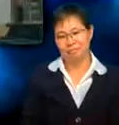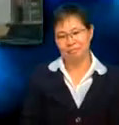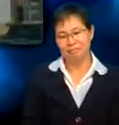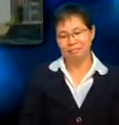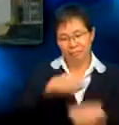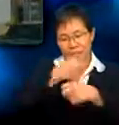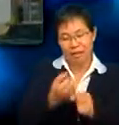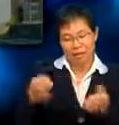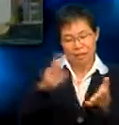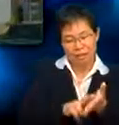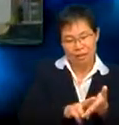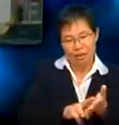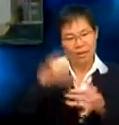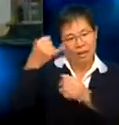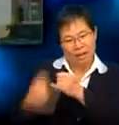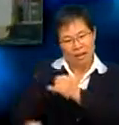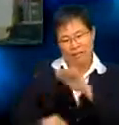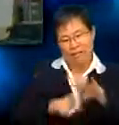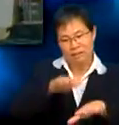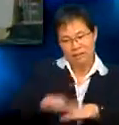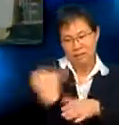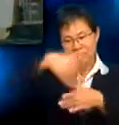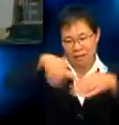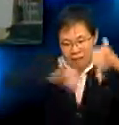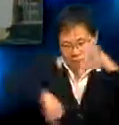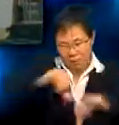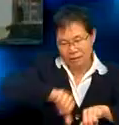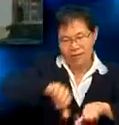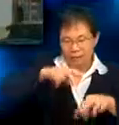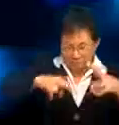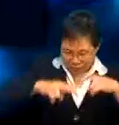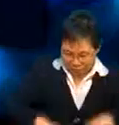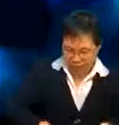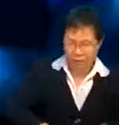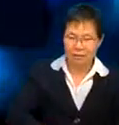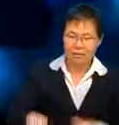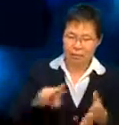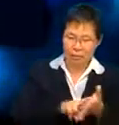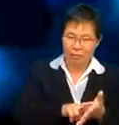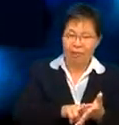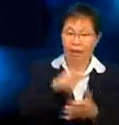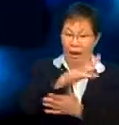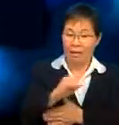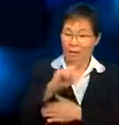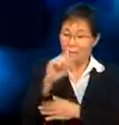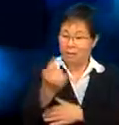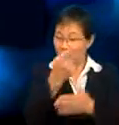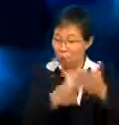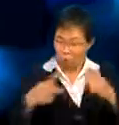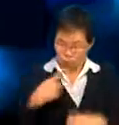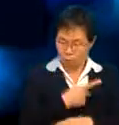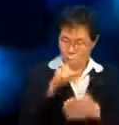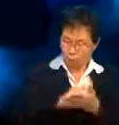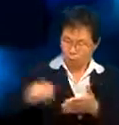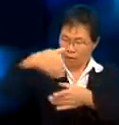Making a report is the last step in a scientific investigation. And just what do we write in